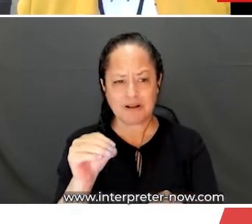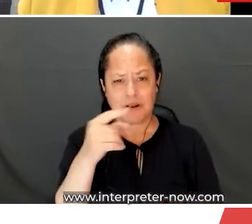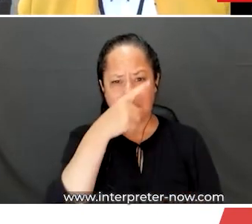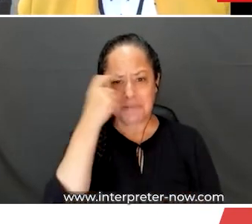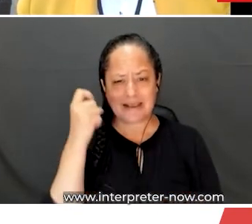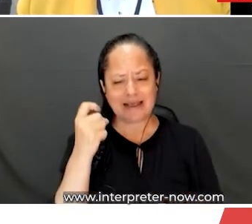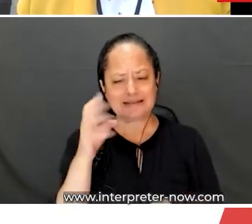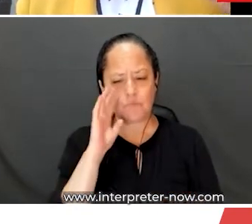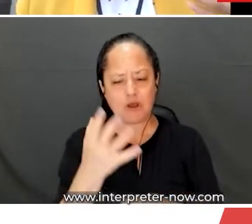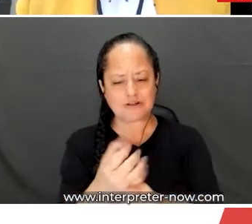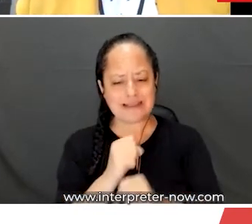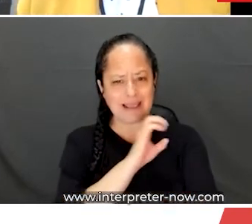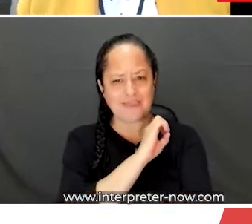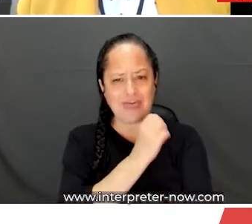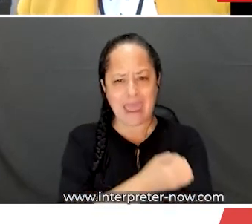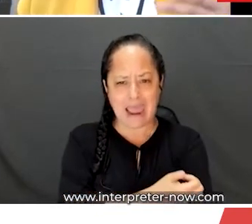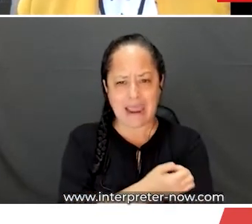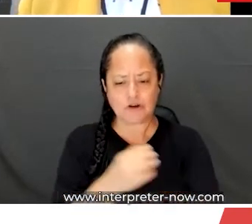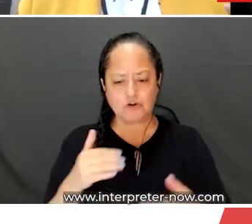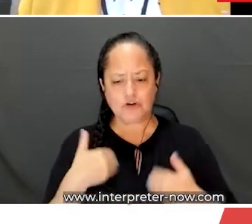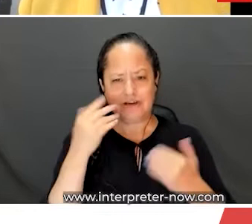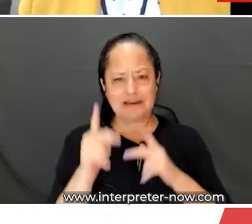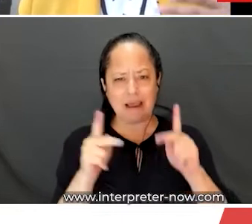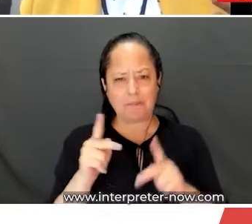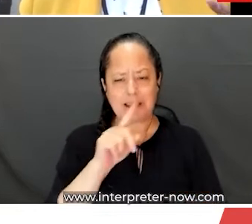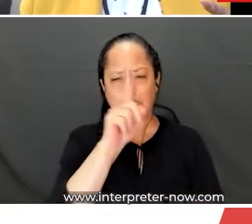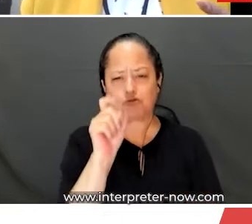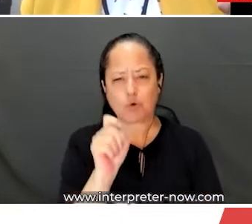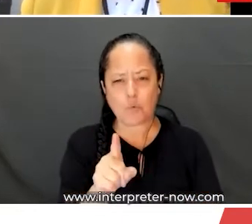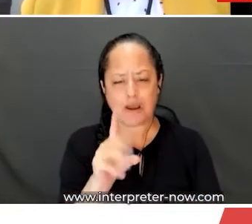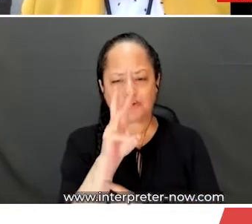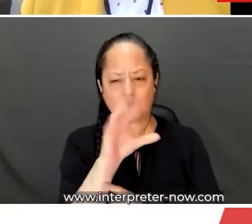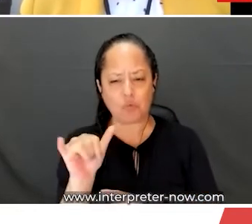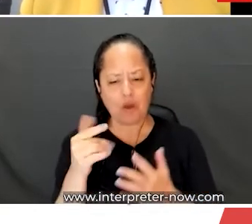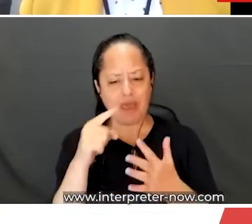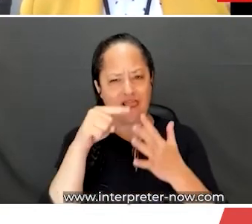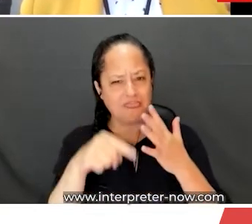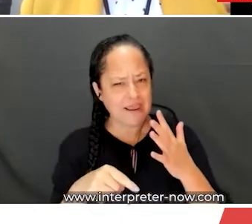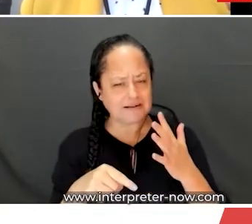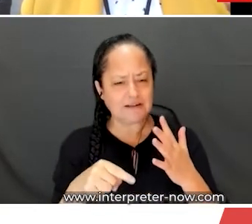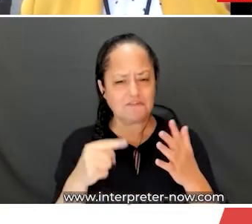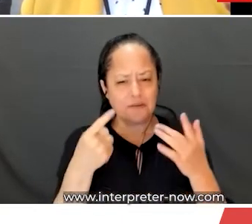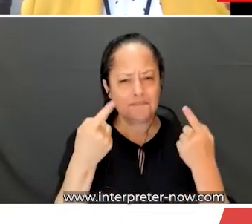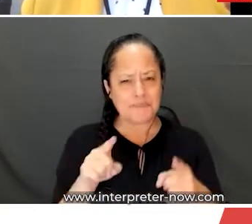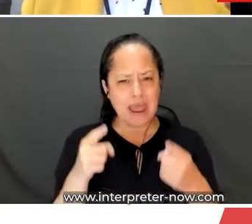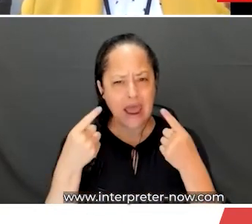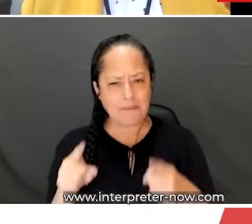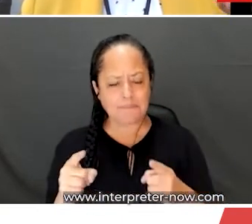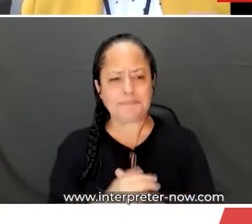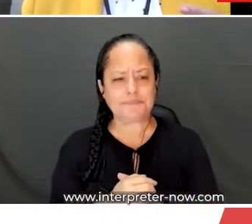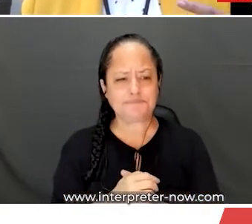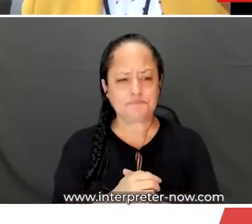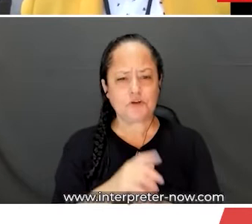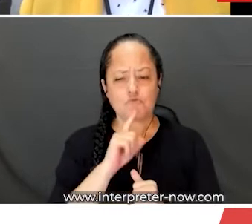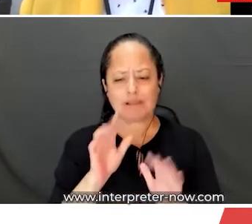the energy and it's going to take the young people to question the way that things have been and to